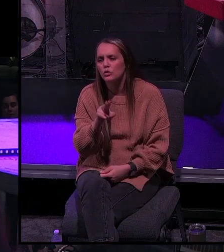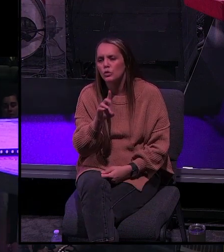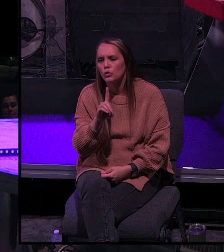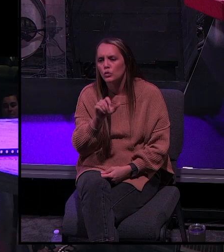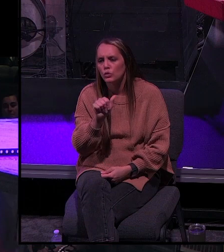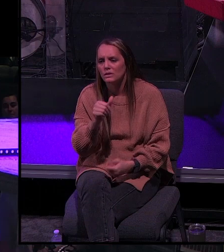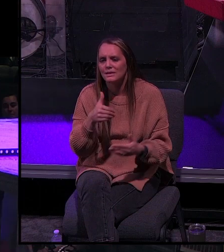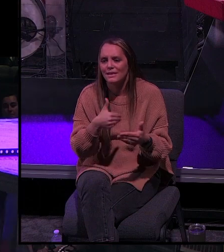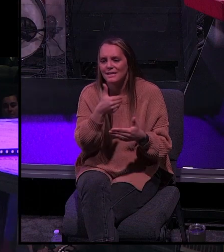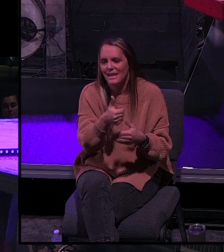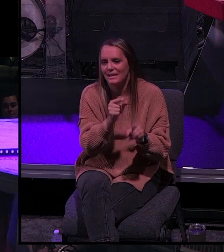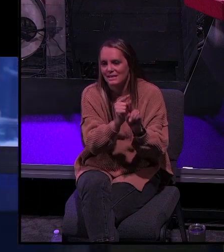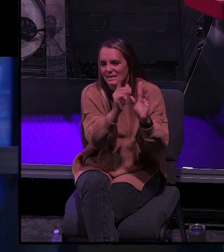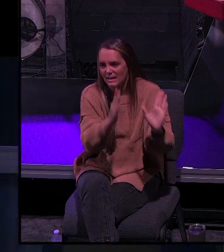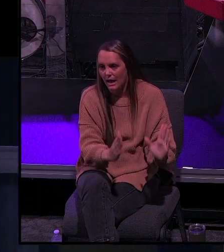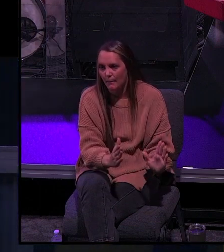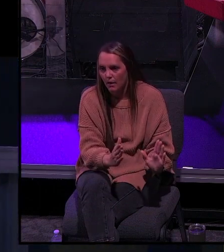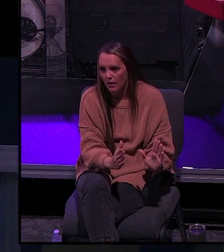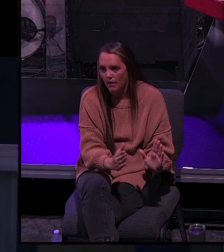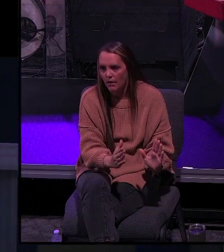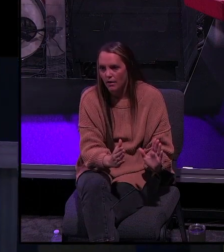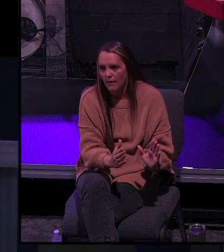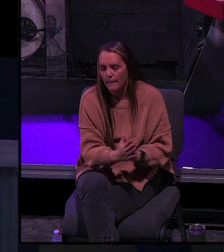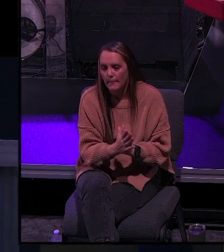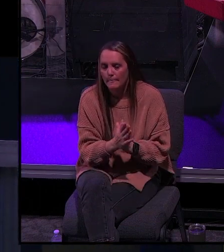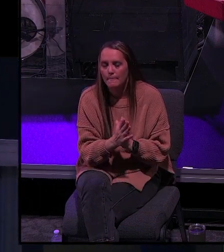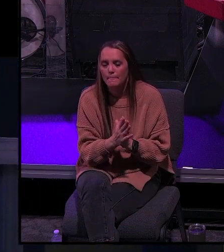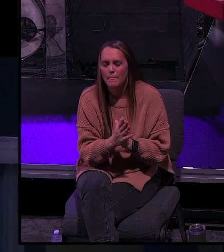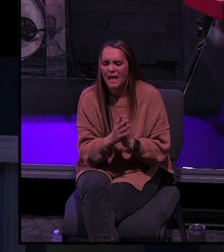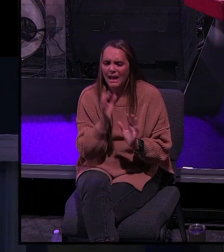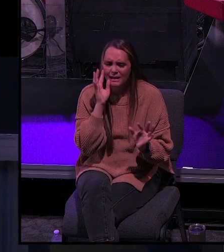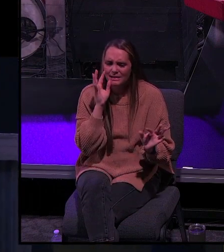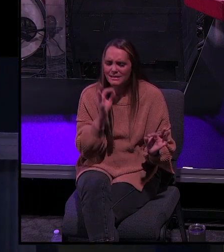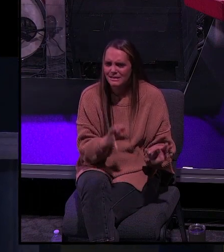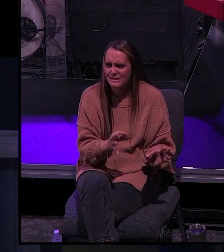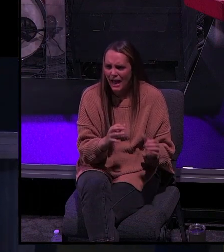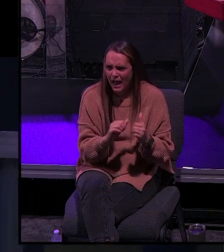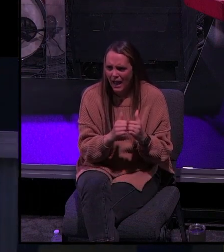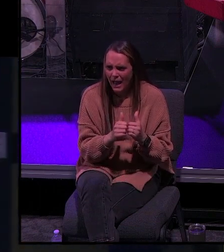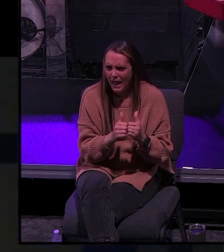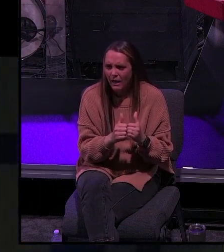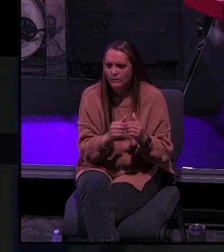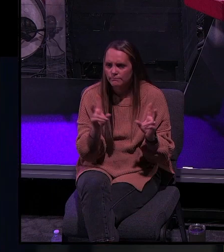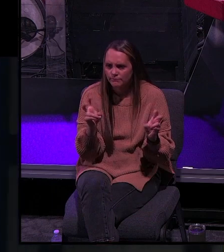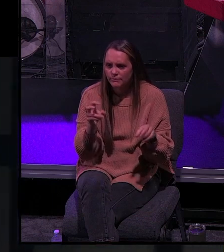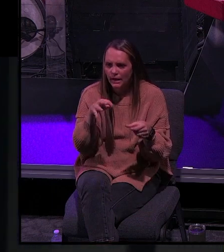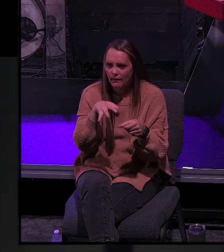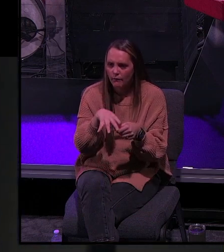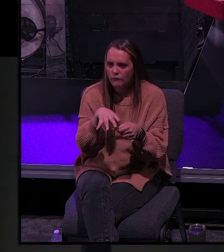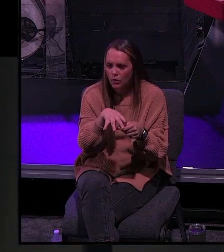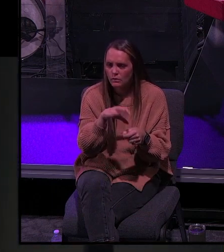And they decided that by casting lots, which is the way of the world.